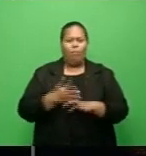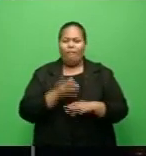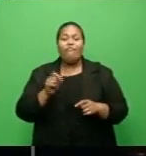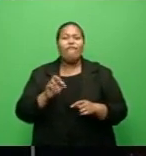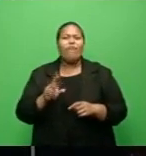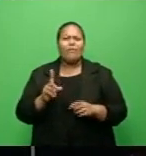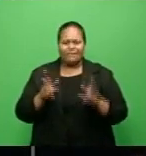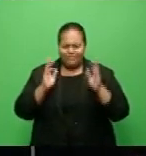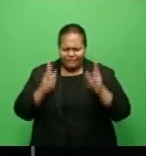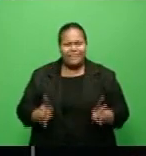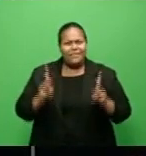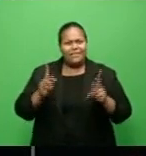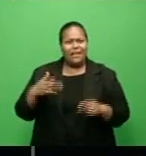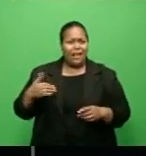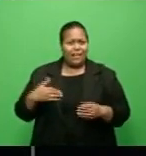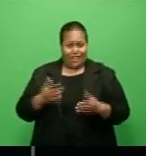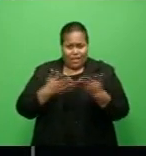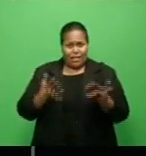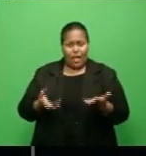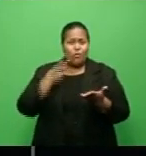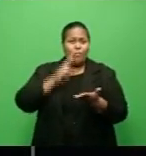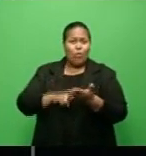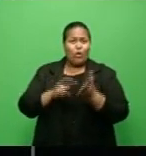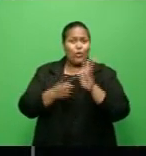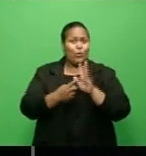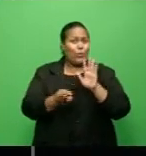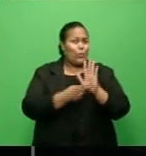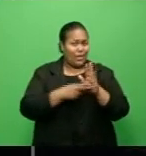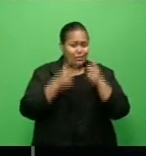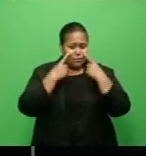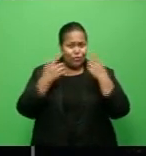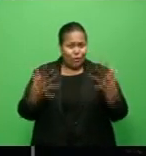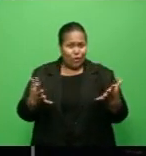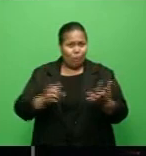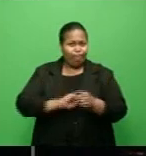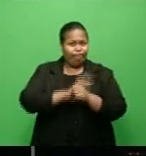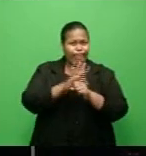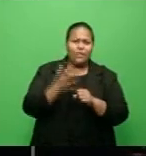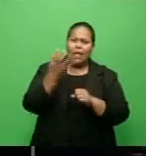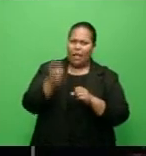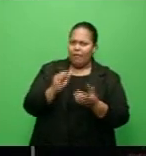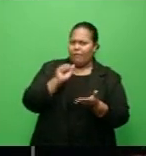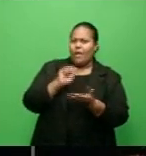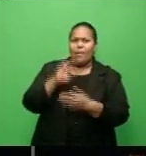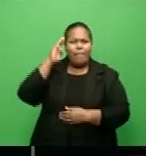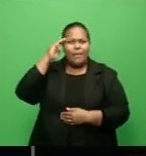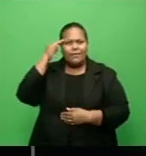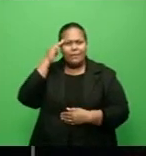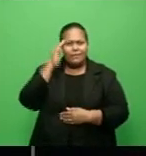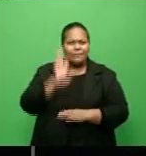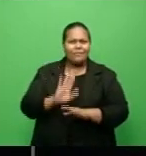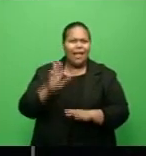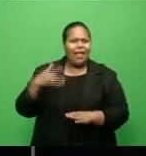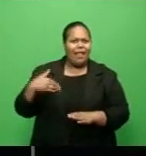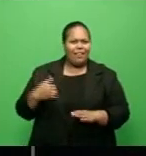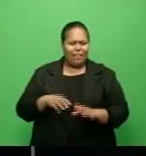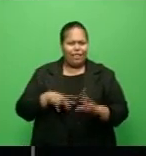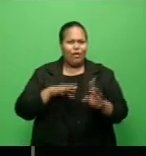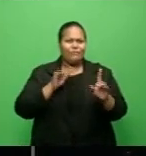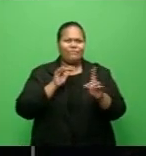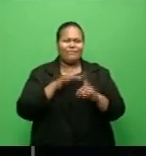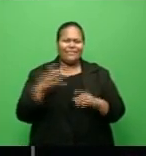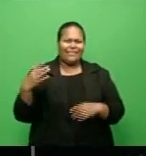A latest report by the United Nations reveals the pandemic is having profound effects on children's mental health, social